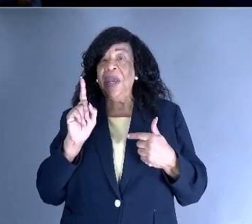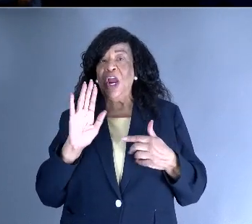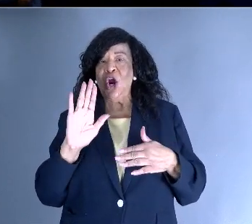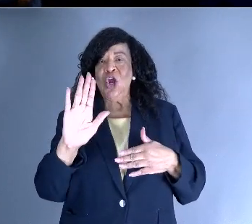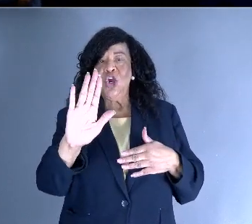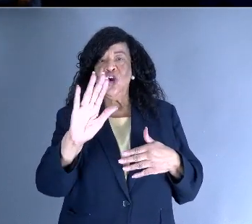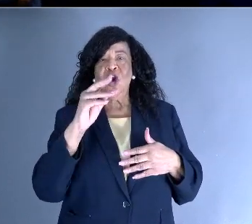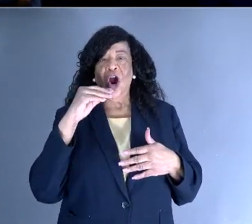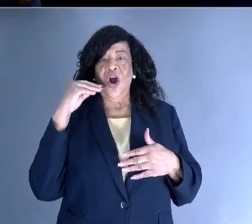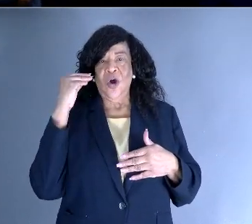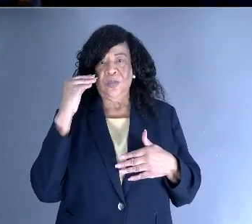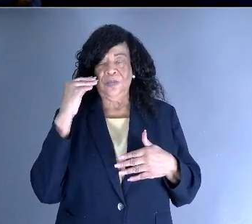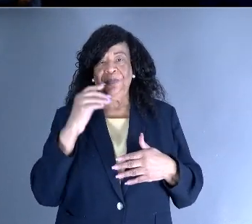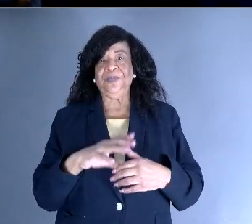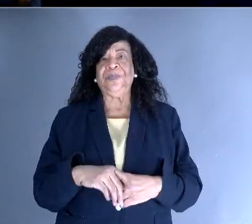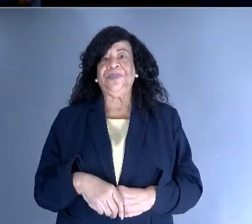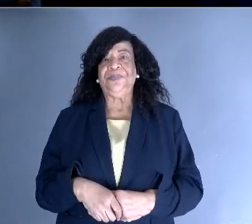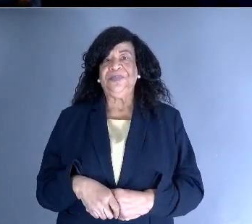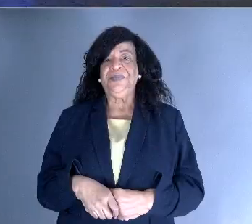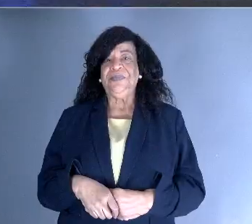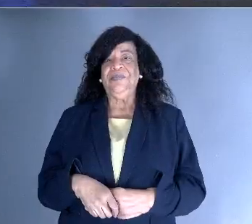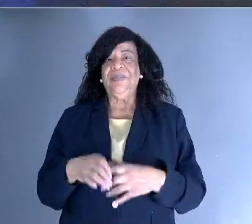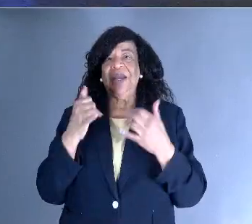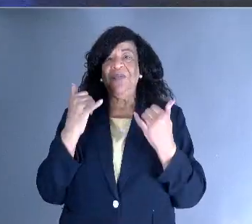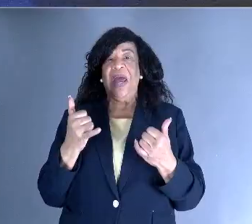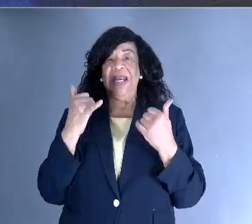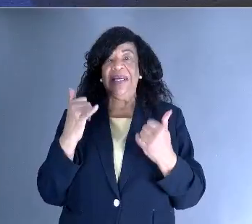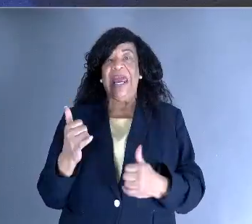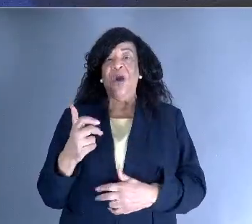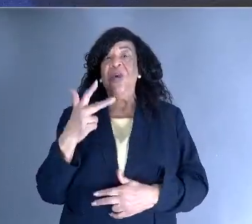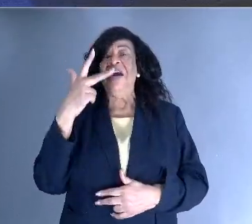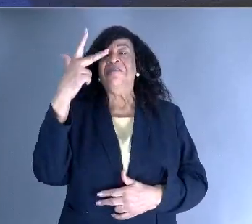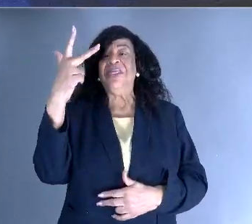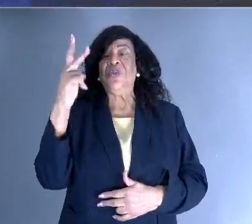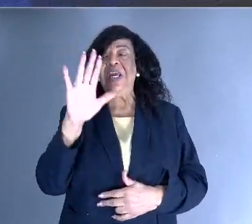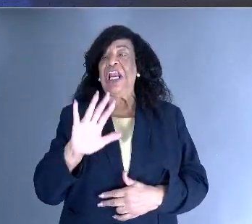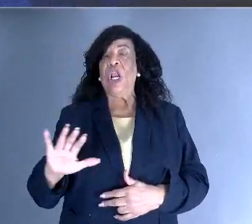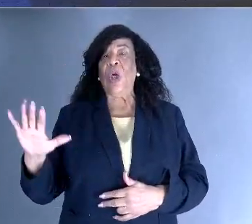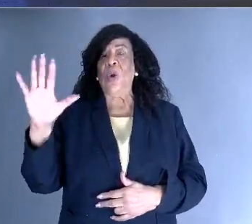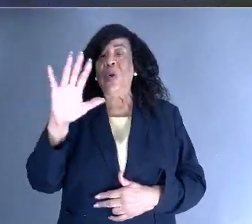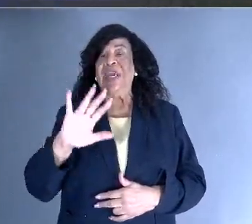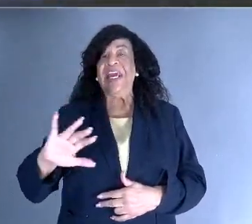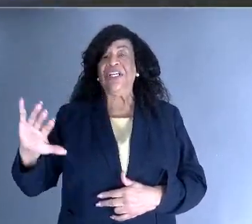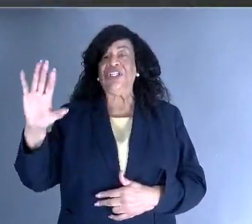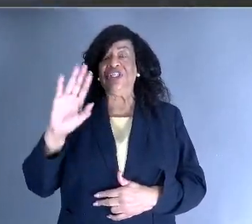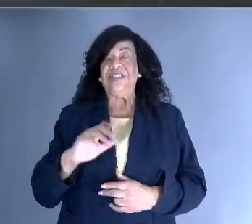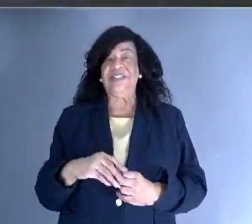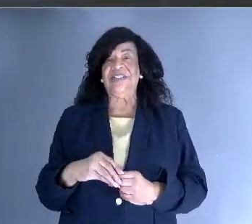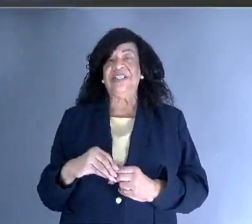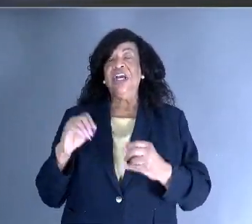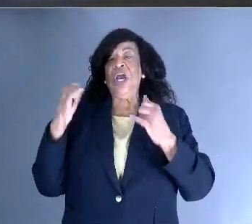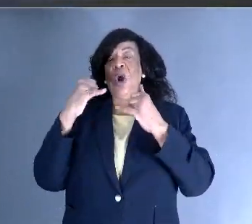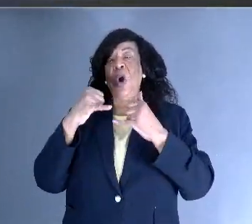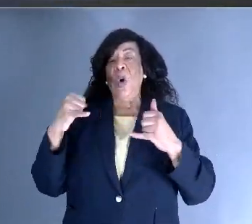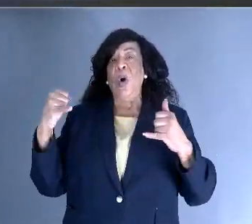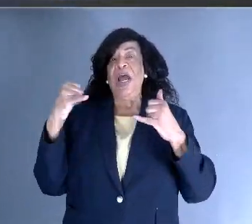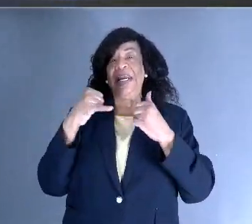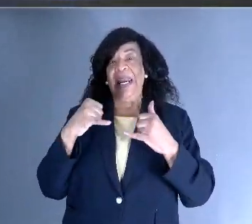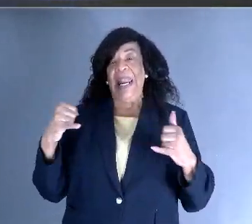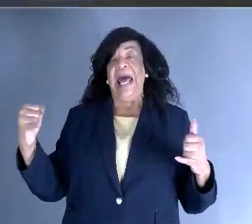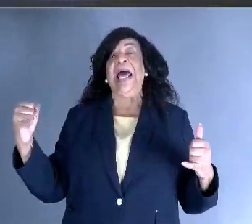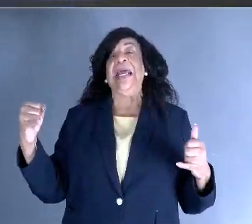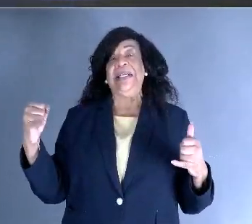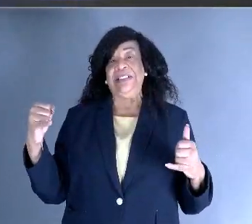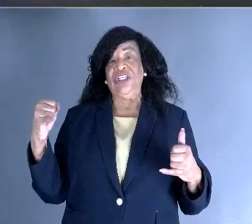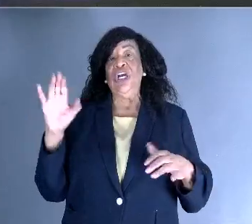right now we have three locations four including our online campus my prayer is that